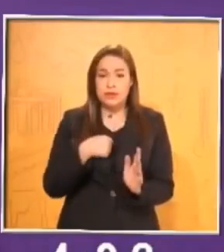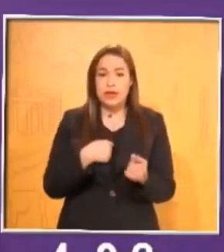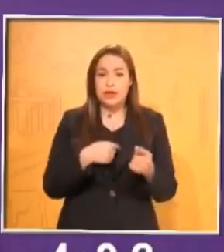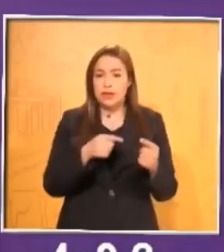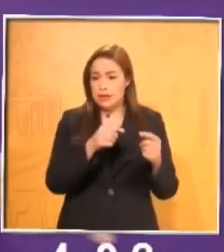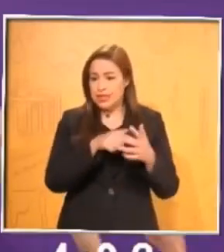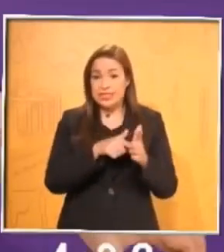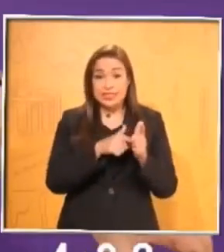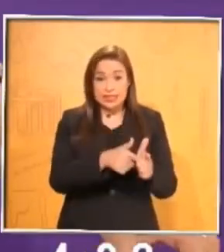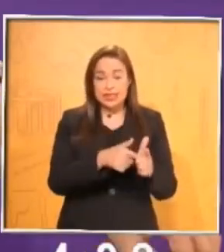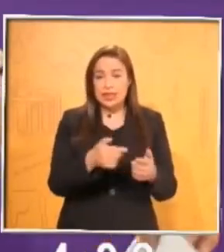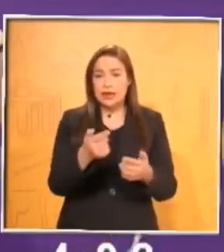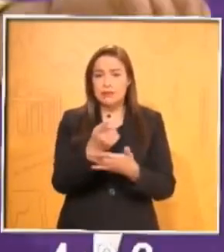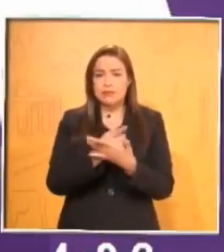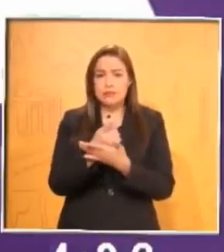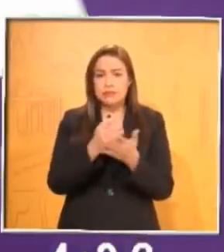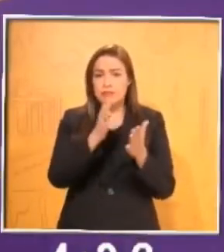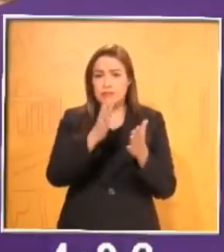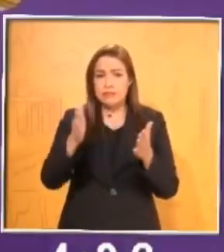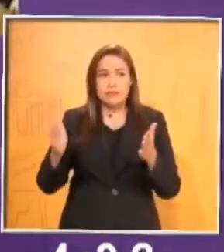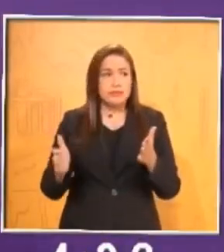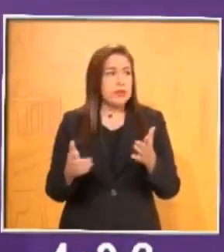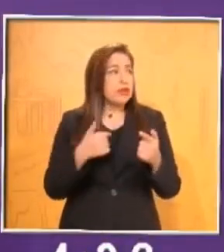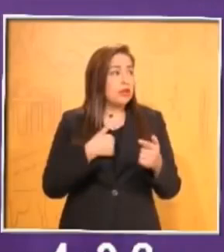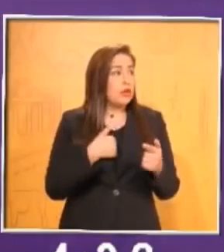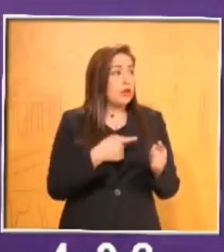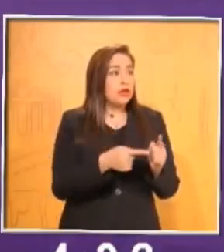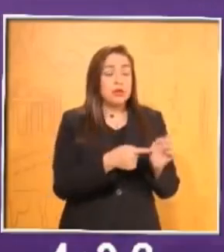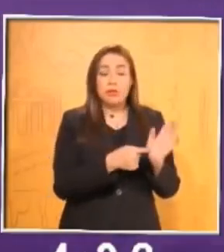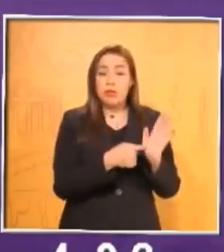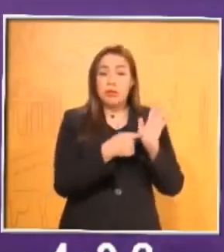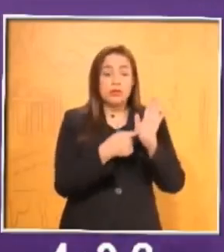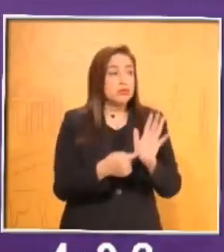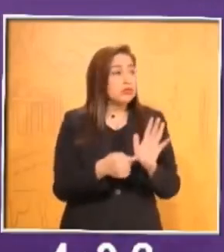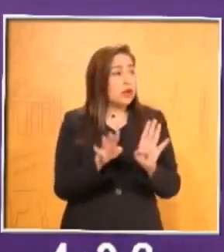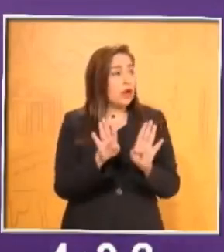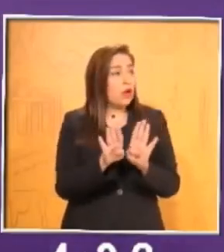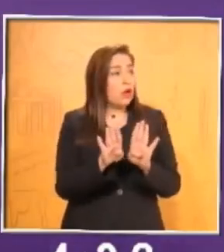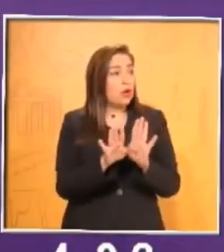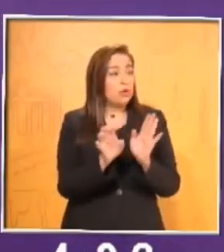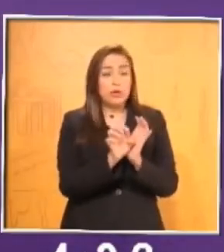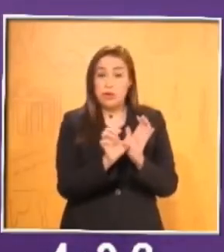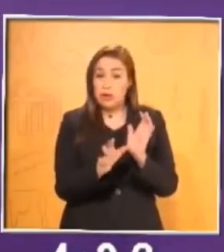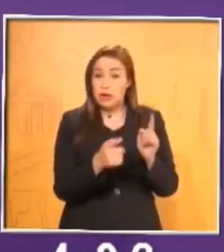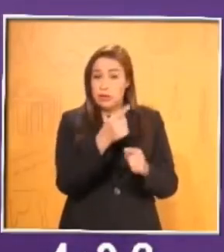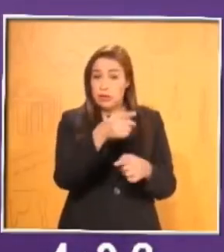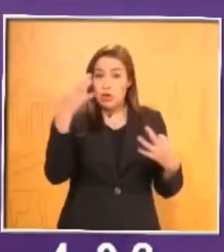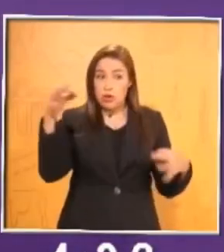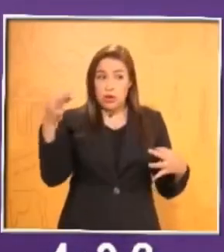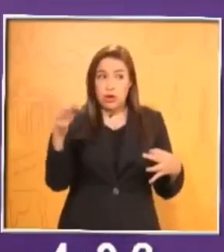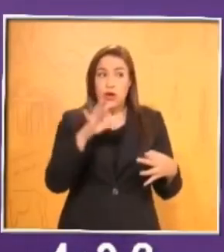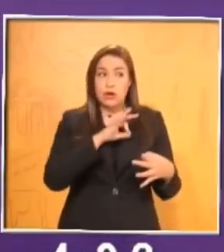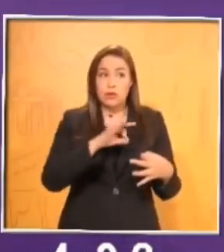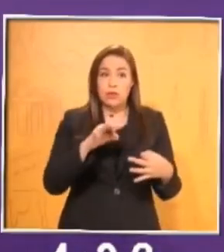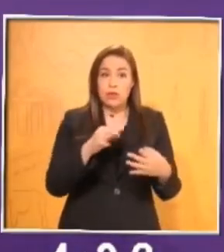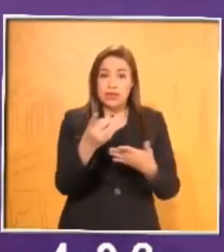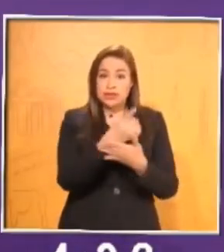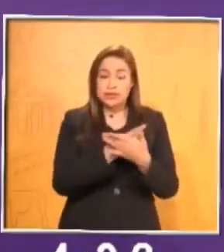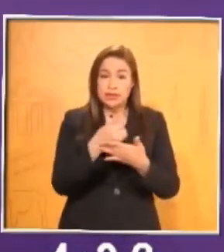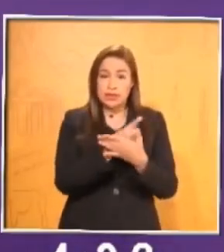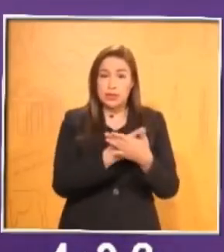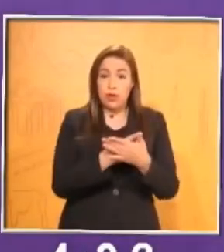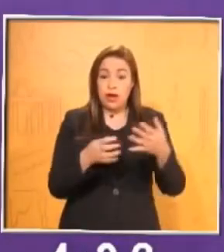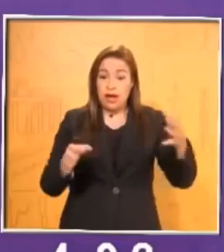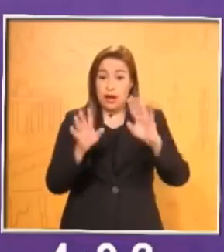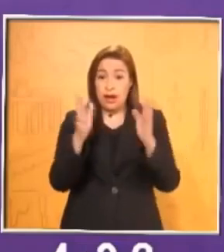you are going to use a sheet, and in that sheet, you can draw all the panels that you